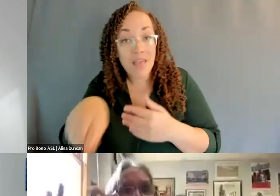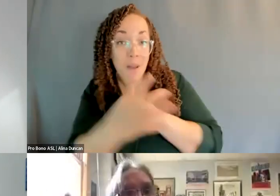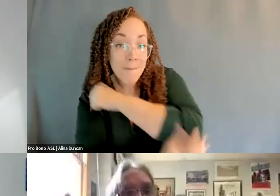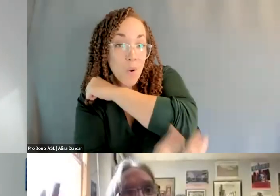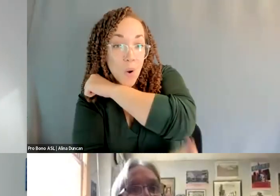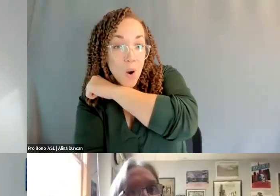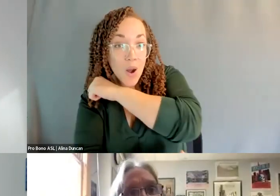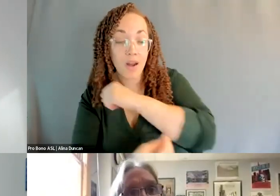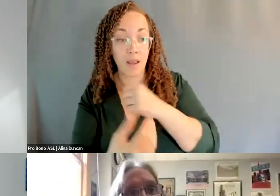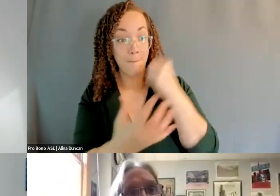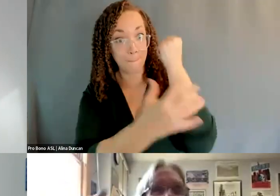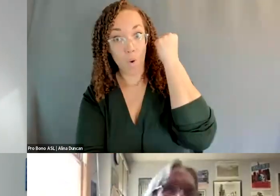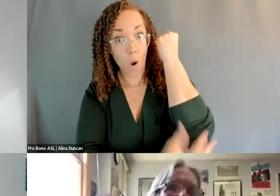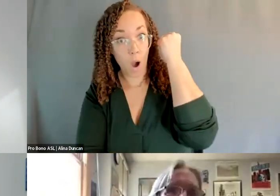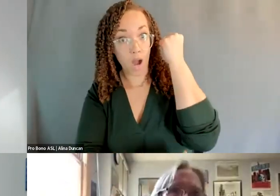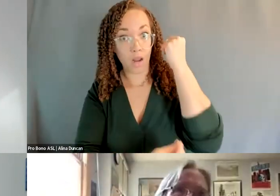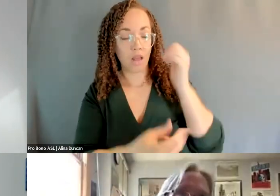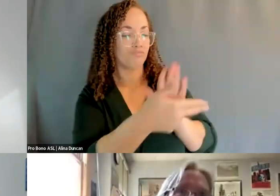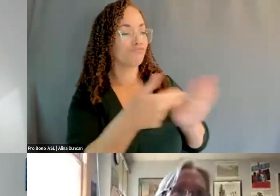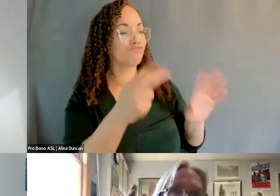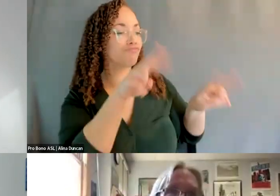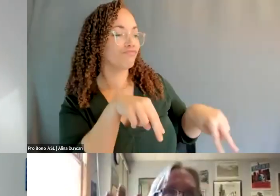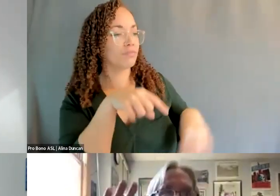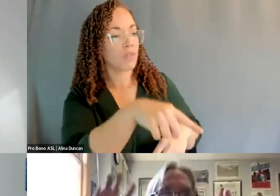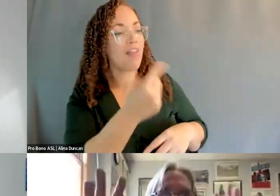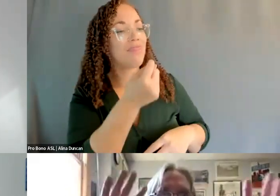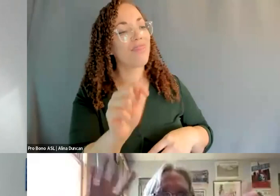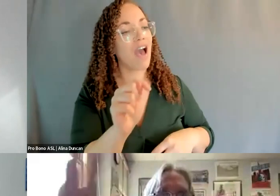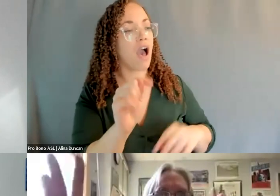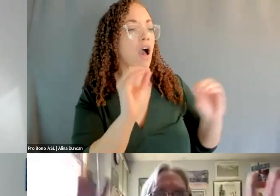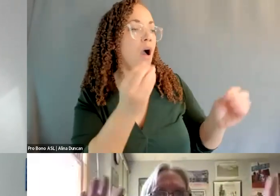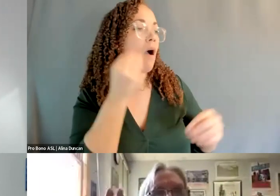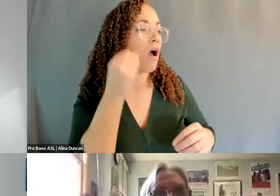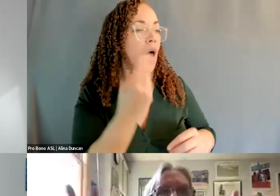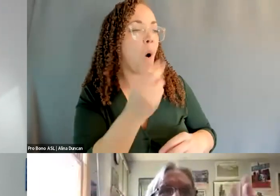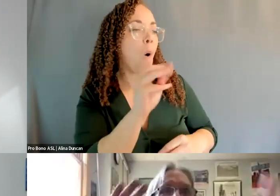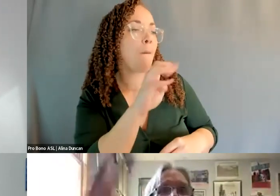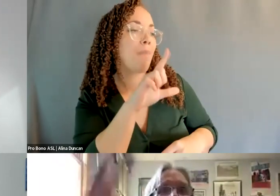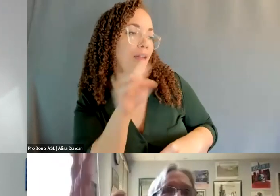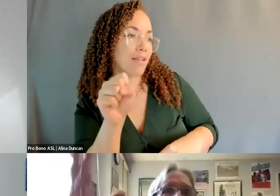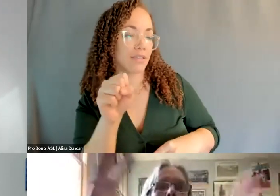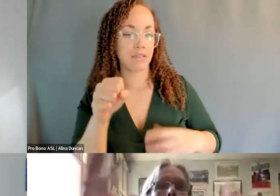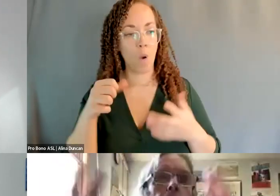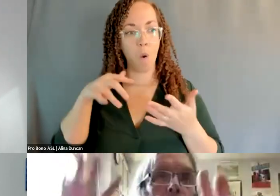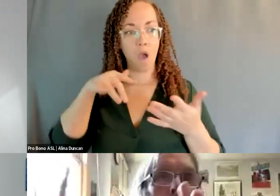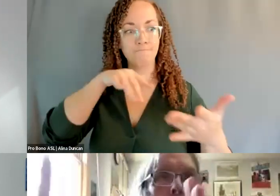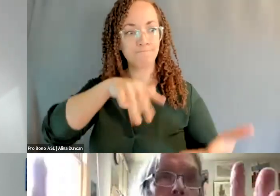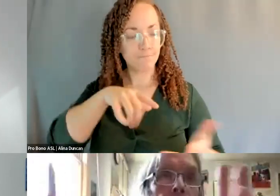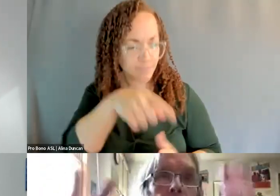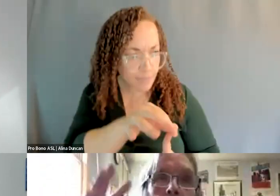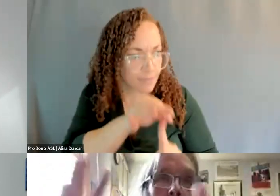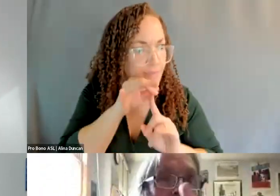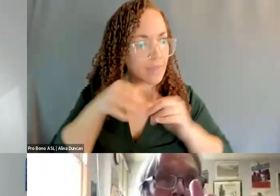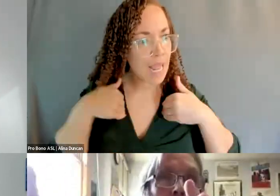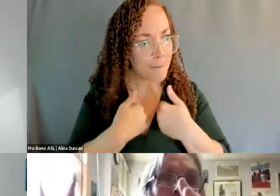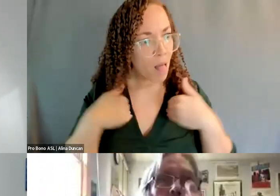being called the homeless. And they end up being studied as if we're some unique animal that came up from the waters,